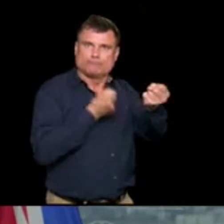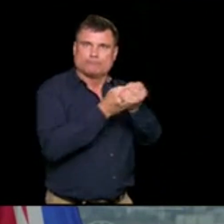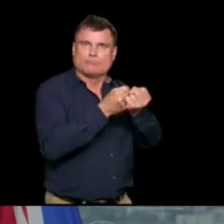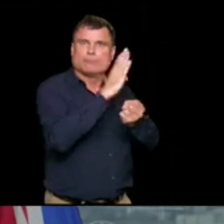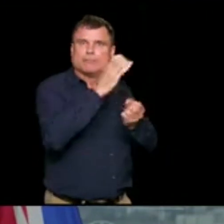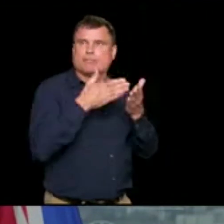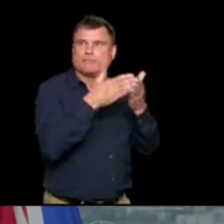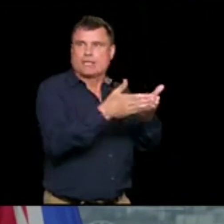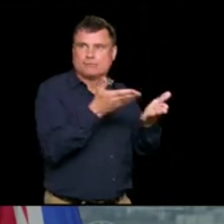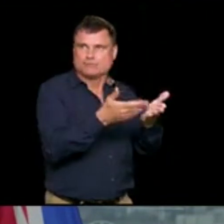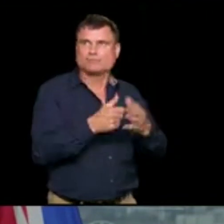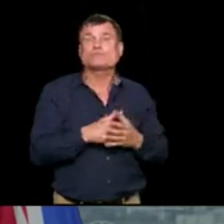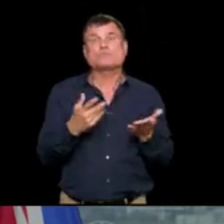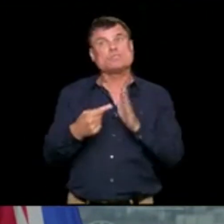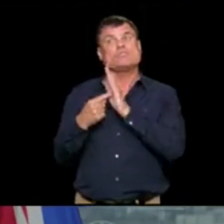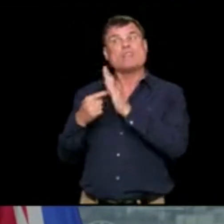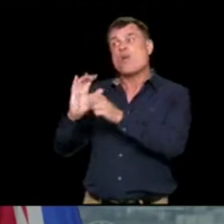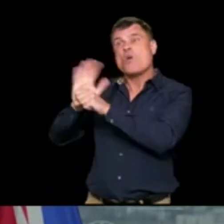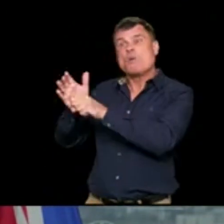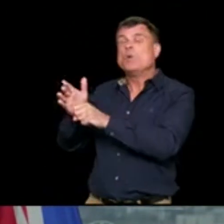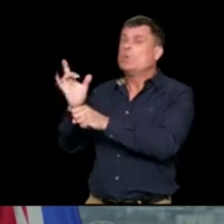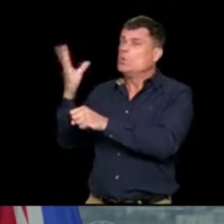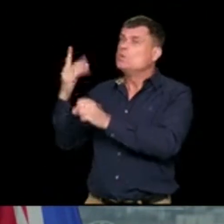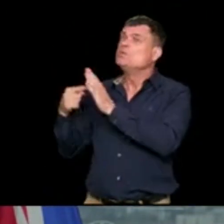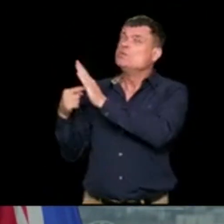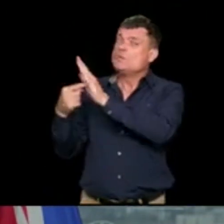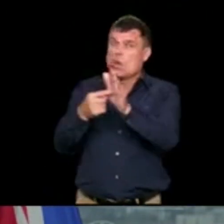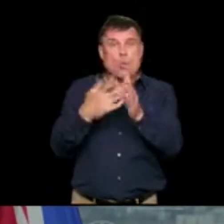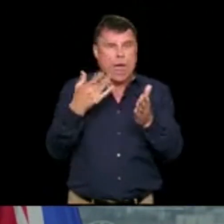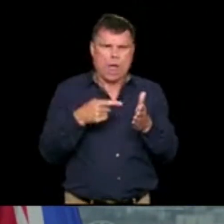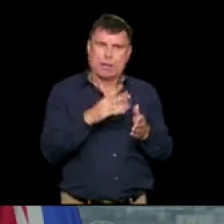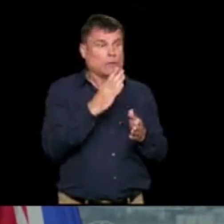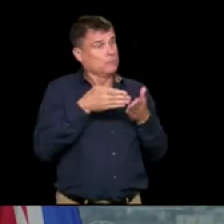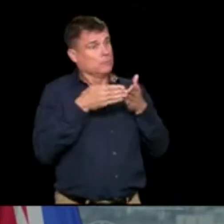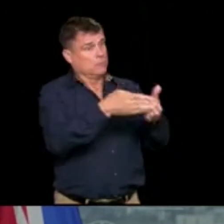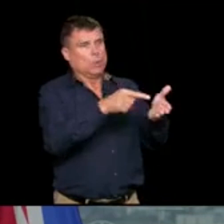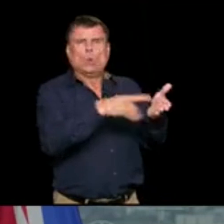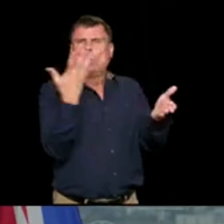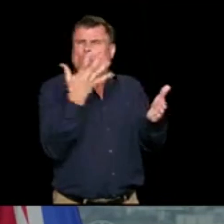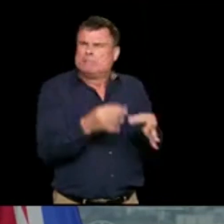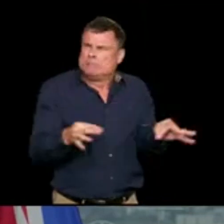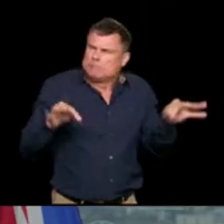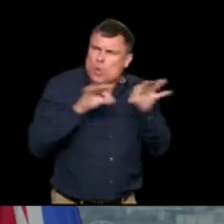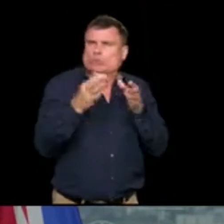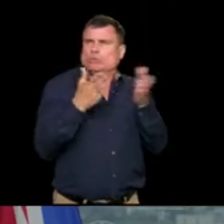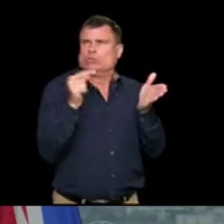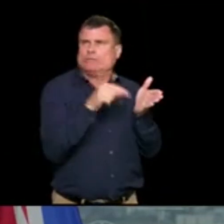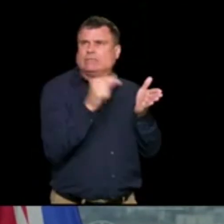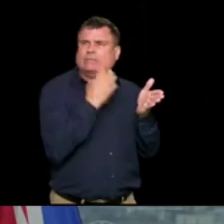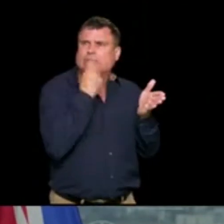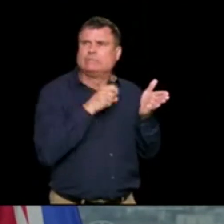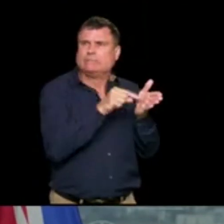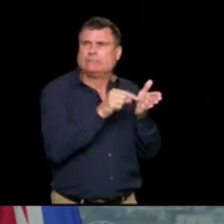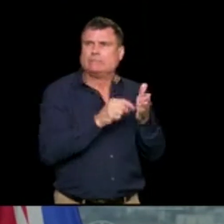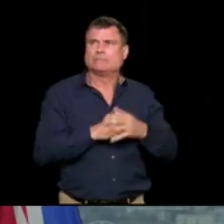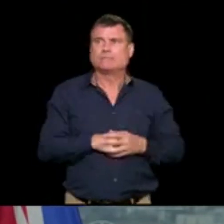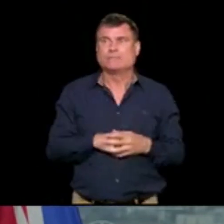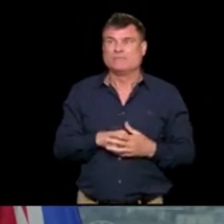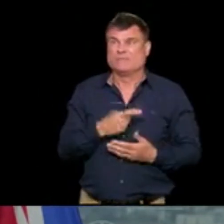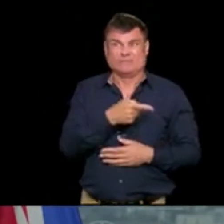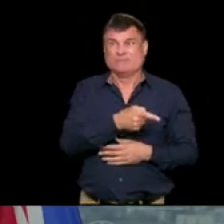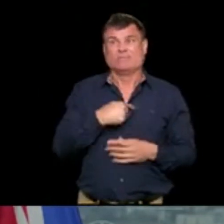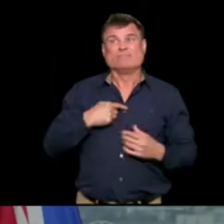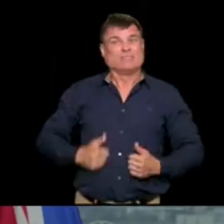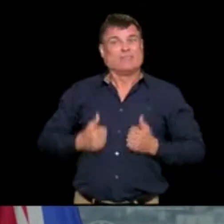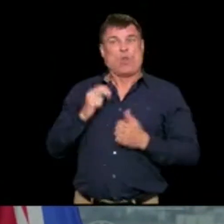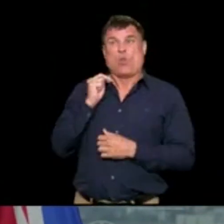The pandemic really showed us how vital public transportation is to keeping our communities moving. As someone who lives and works